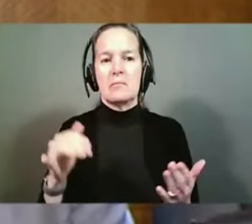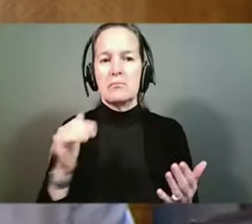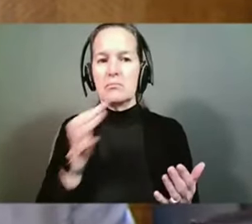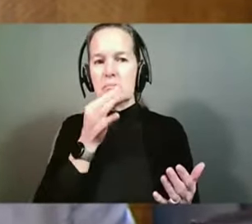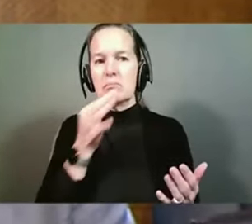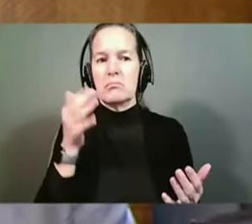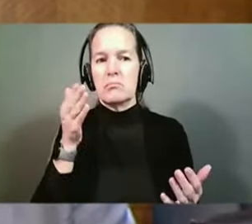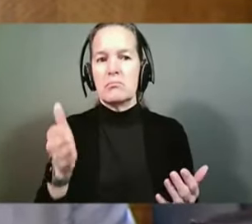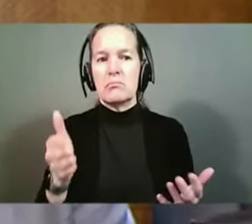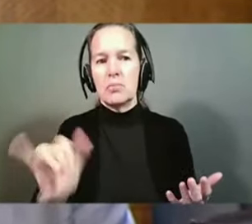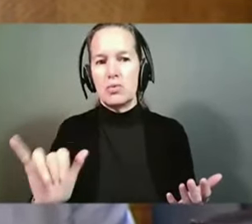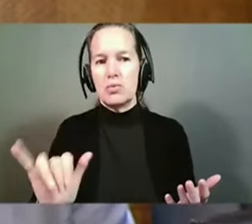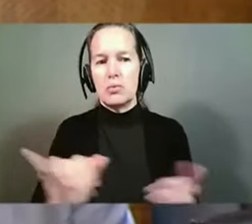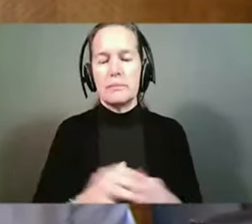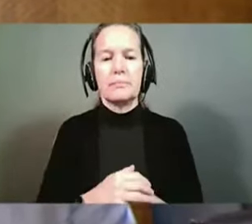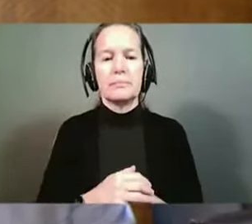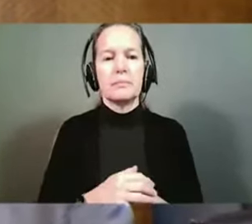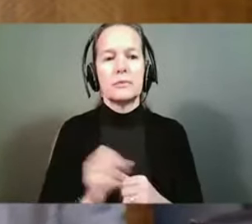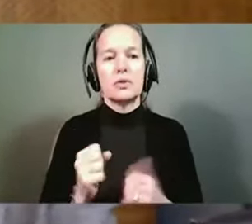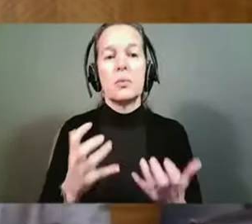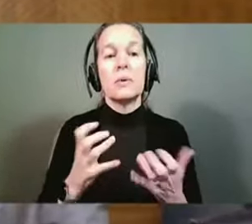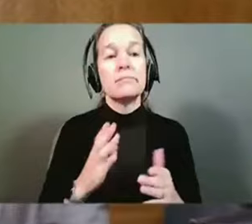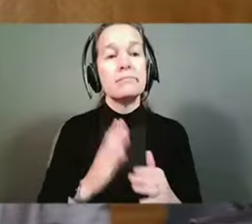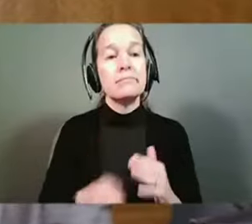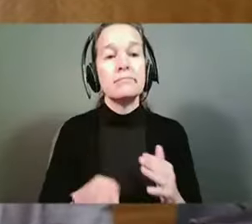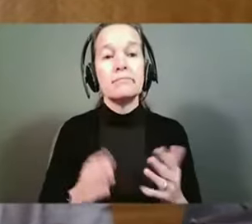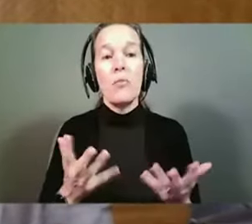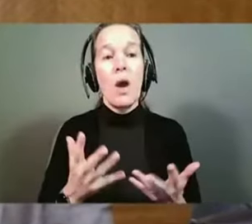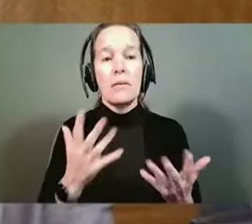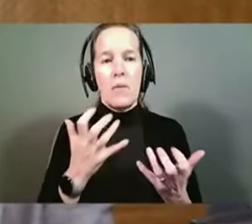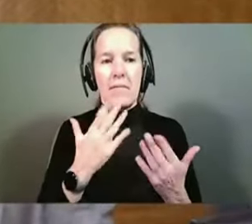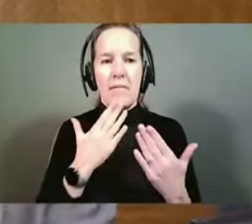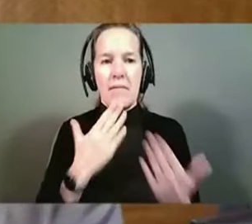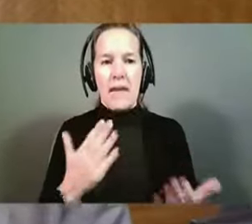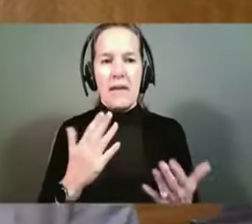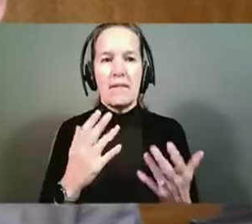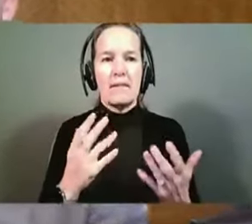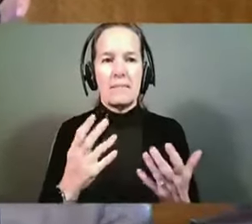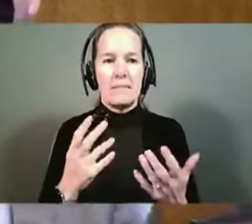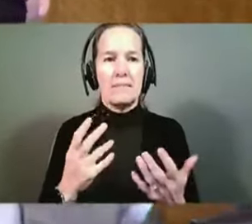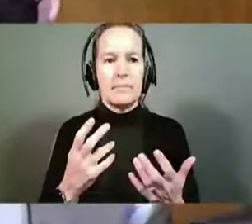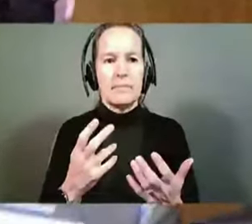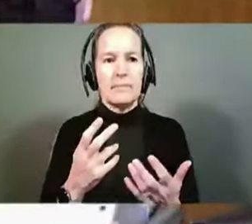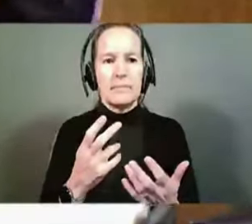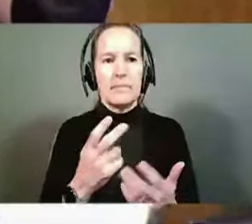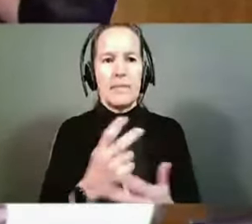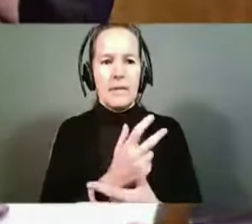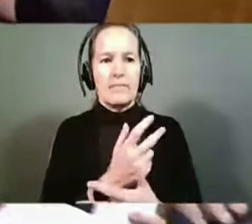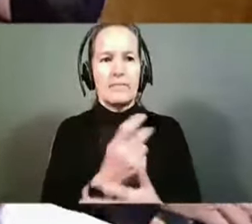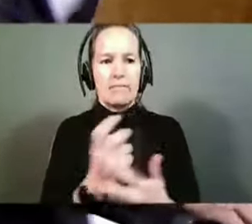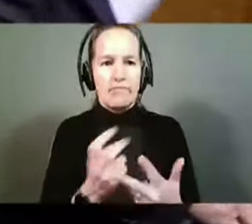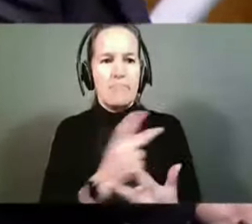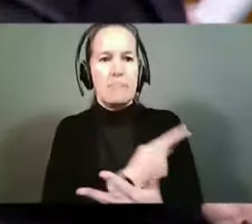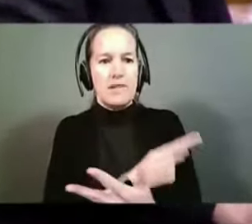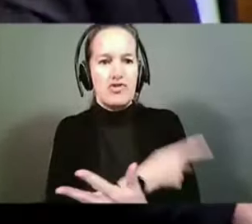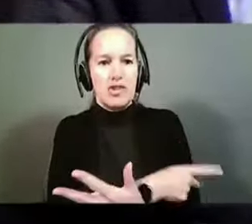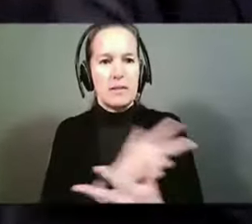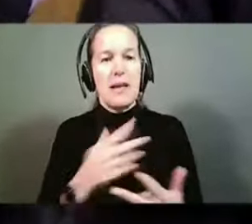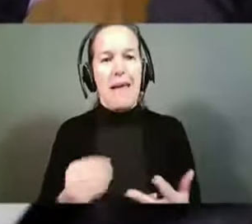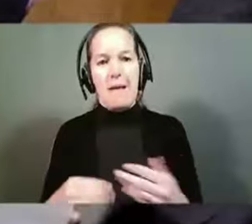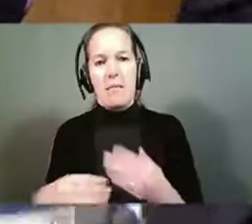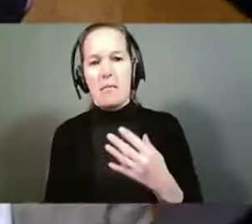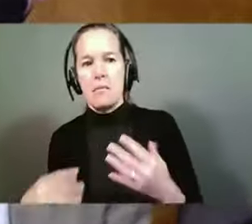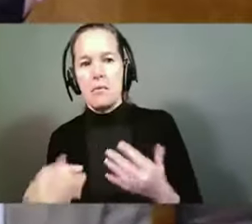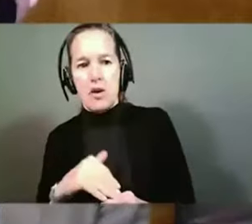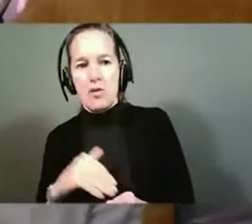So let me just conclude by thanking our panelists, both the patients and the experts who we will be hearing